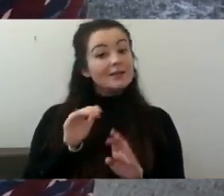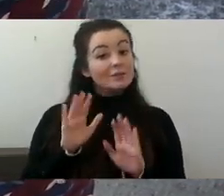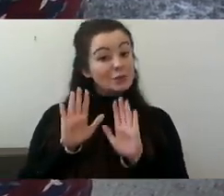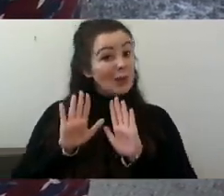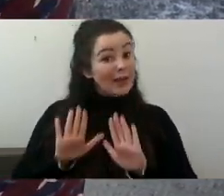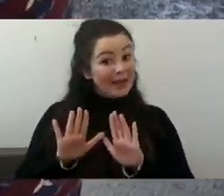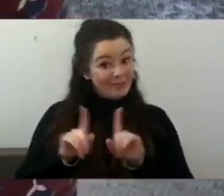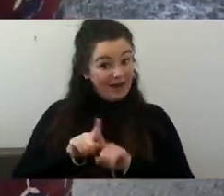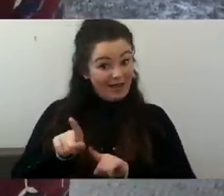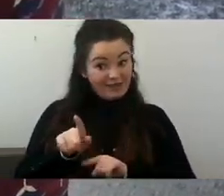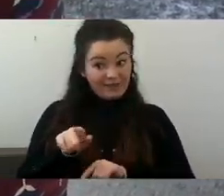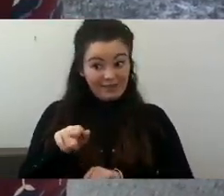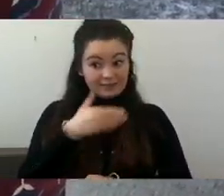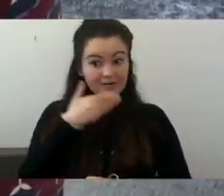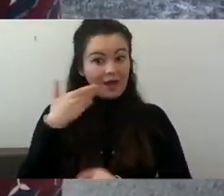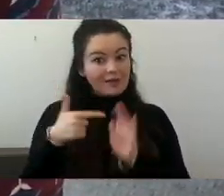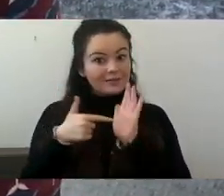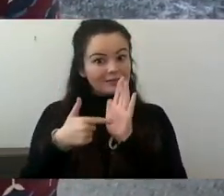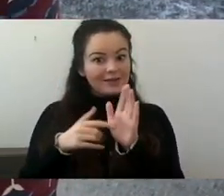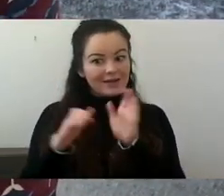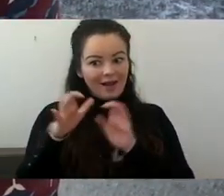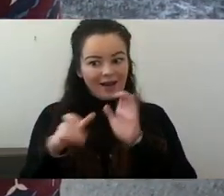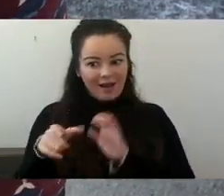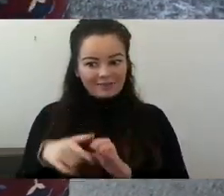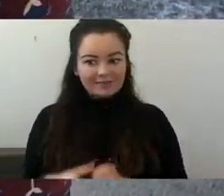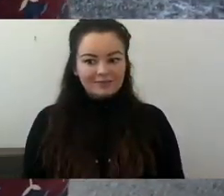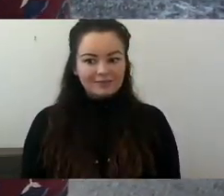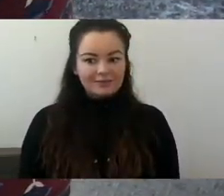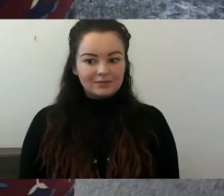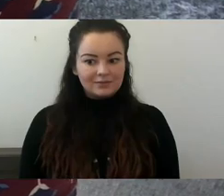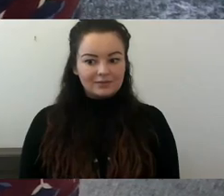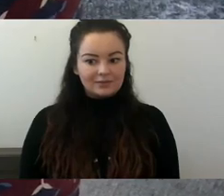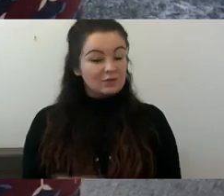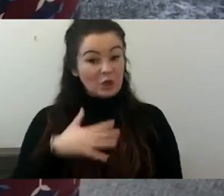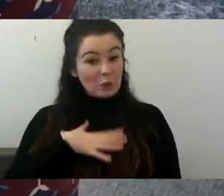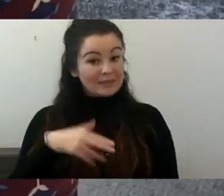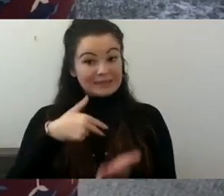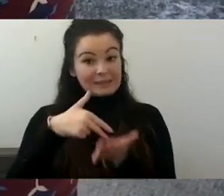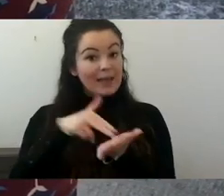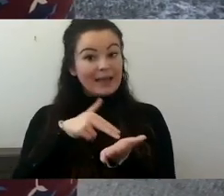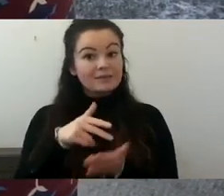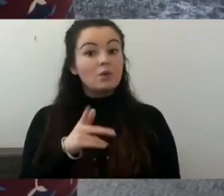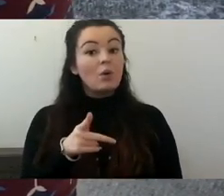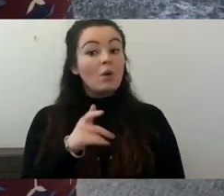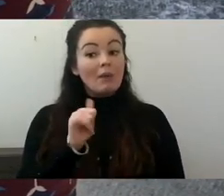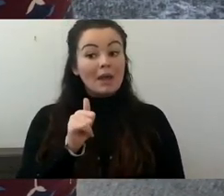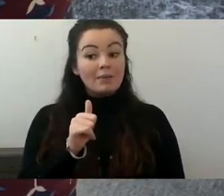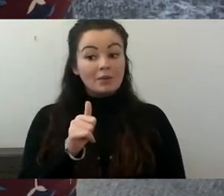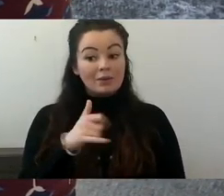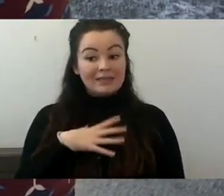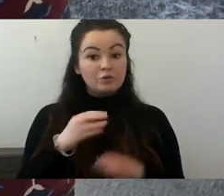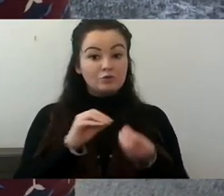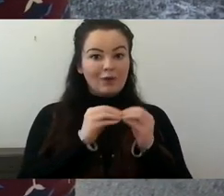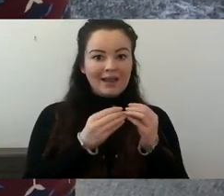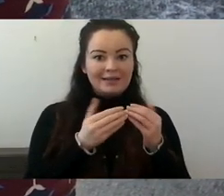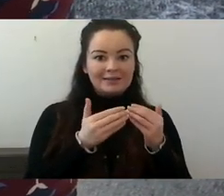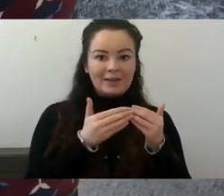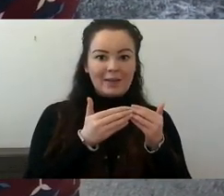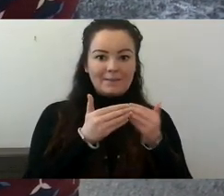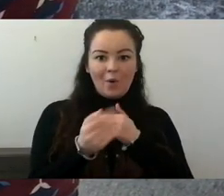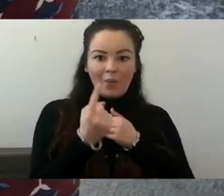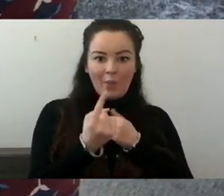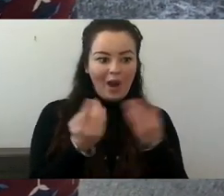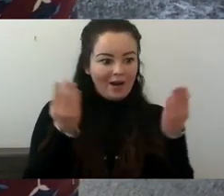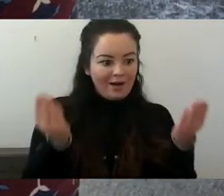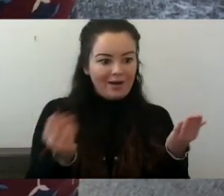here, it's quite nice sometimes just to leave them as they are. They don't always need painting. Or you might do more than one of these,